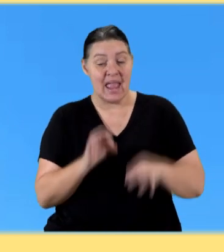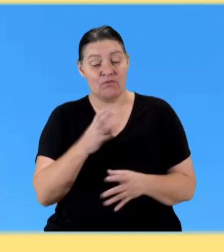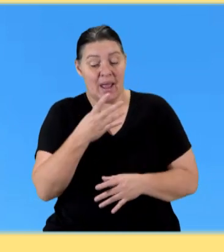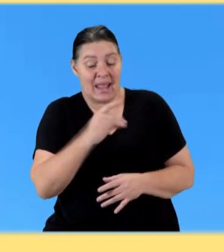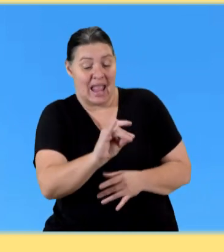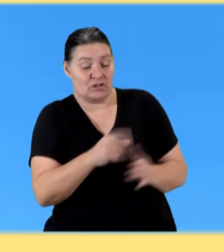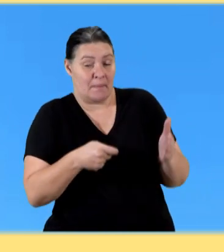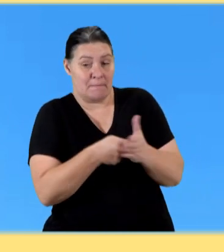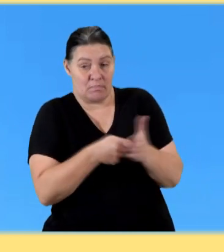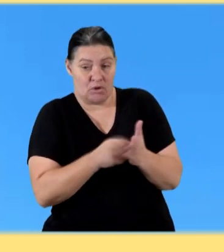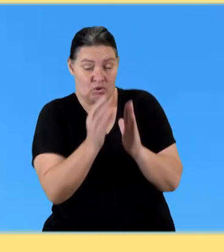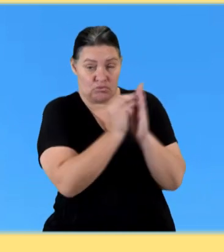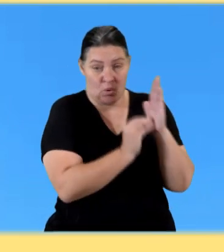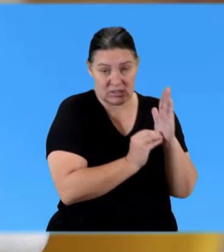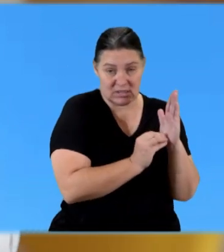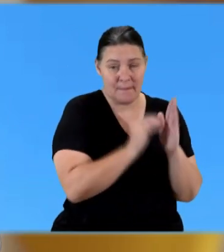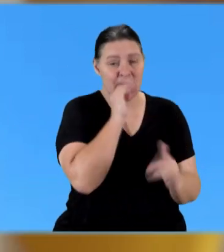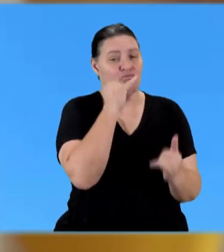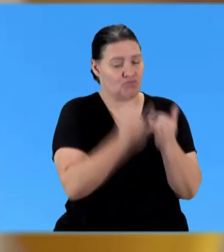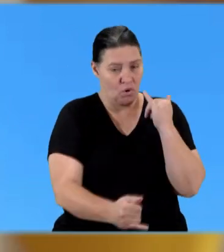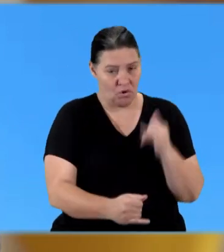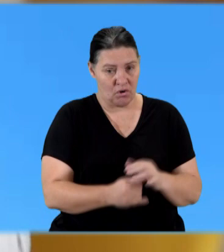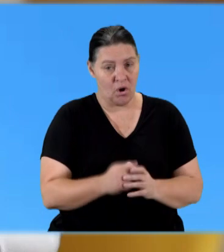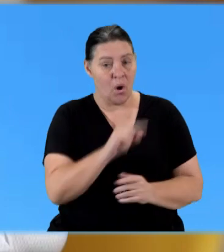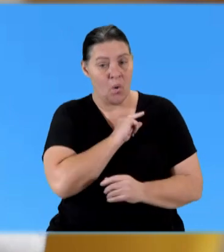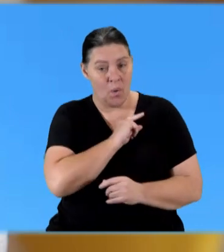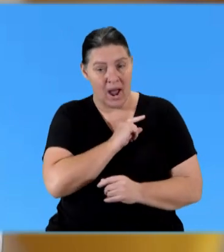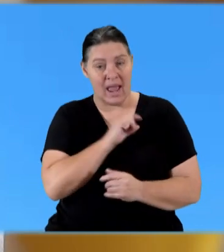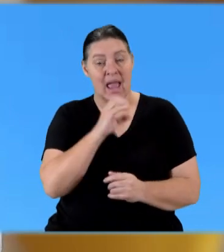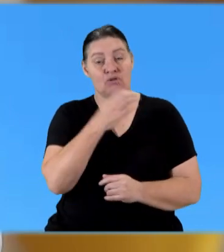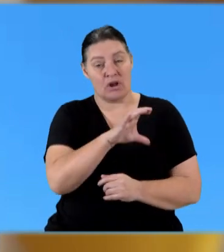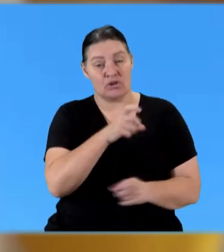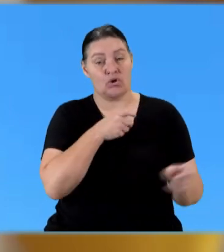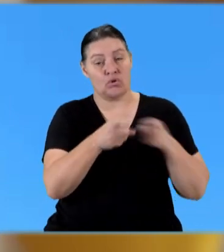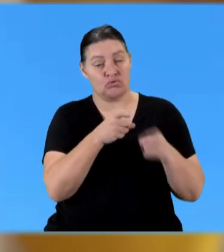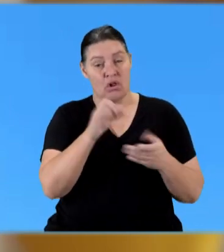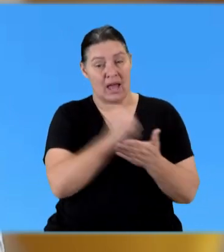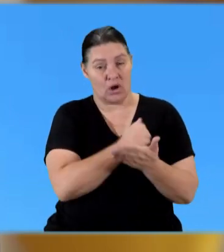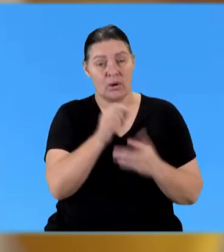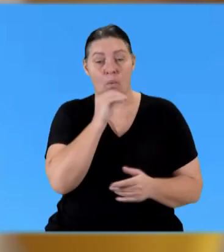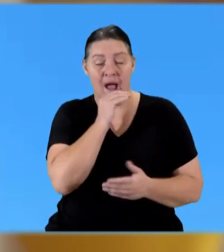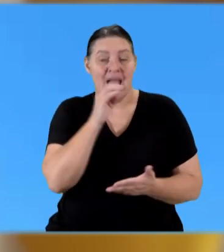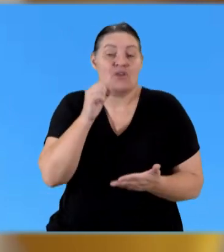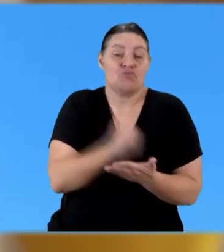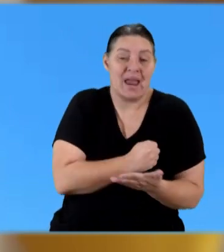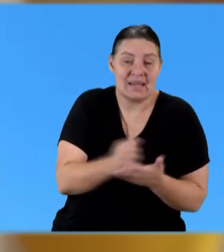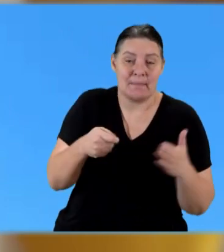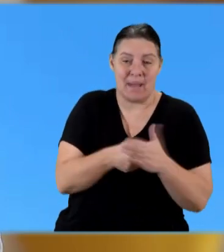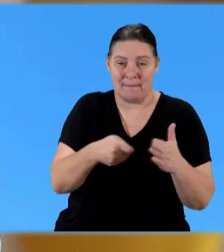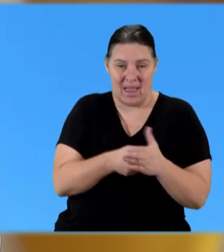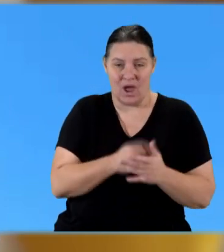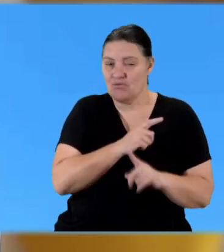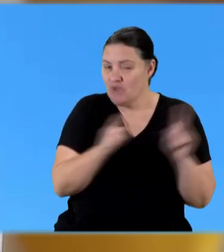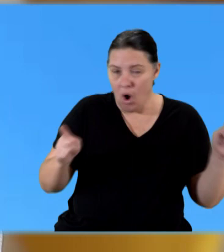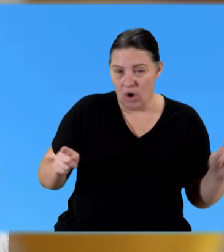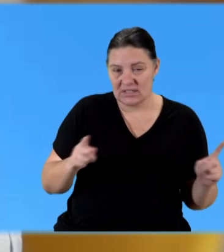we record cash purchases, therefore it becomes wrong because the creditors control account has to do with credit purchases.